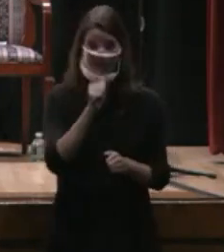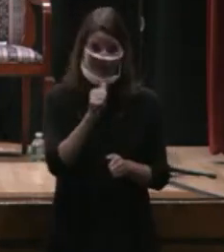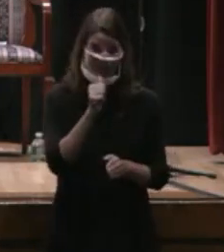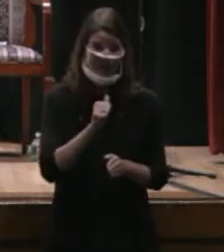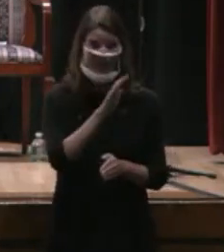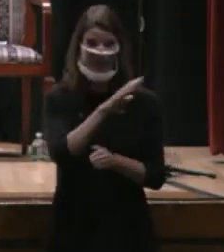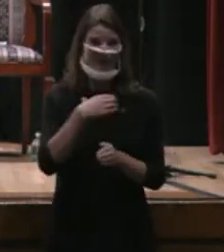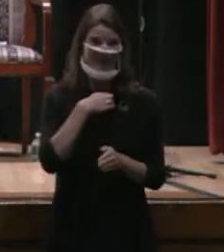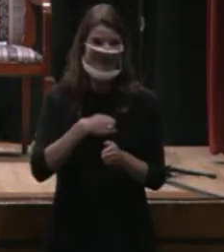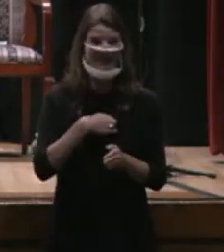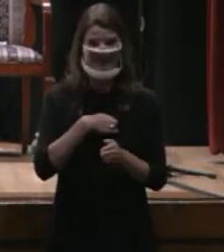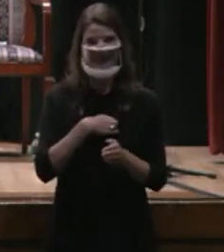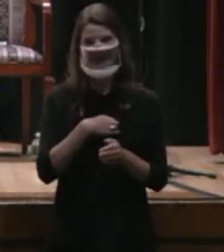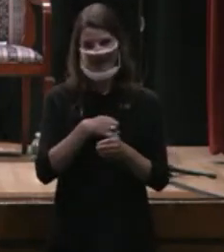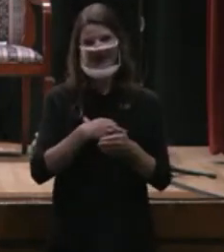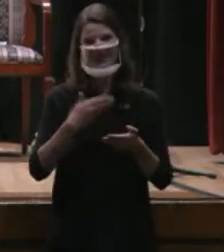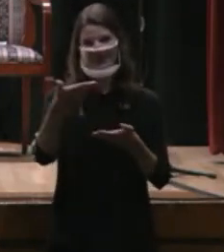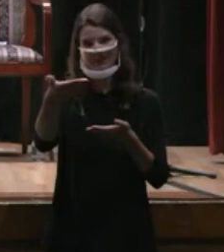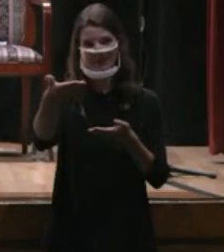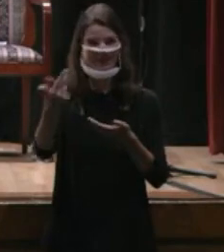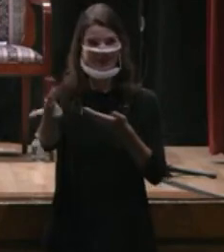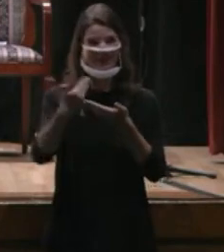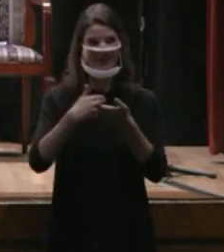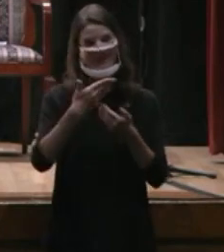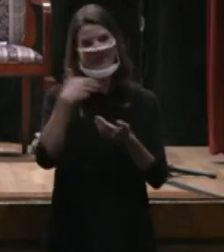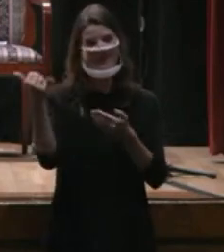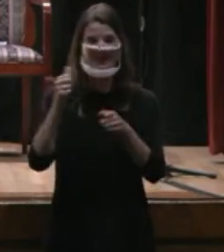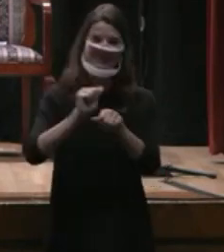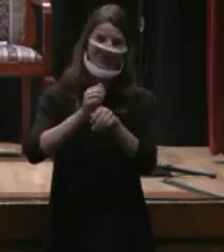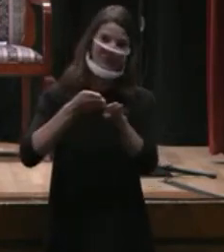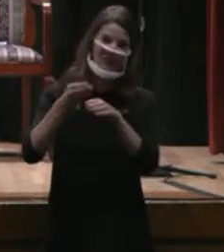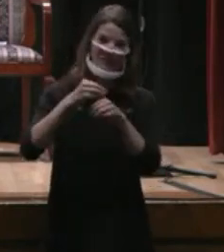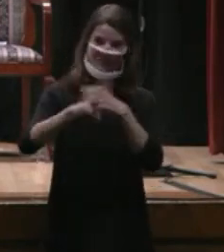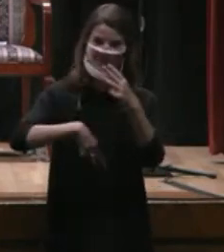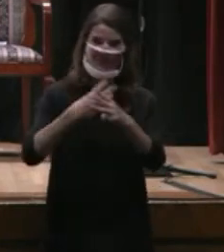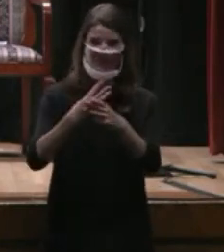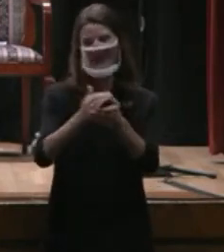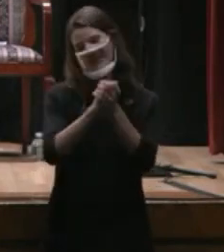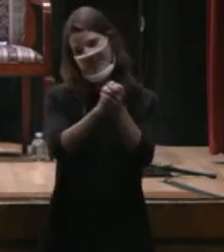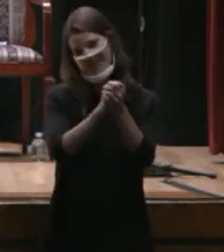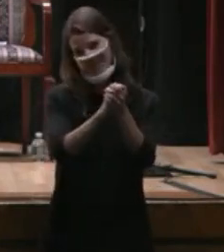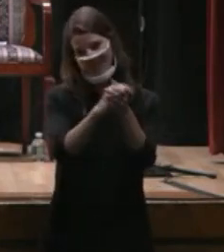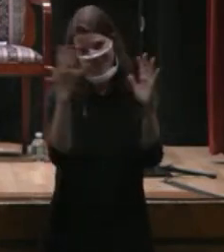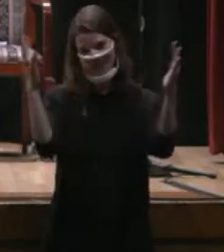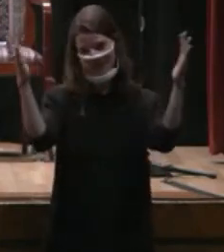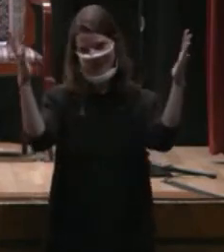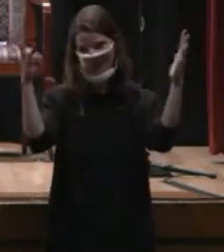desire to enter the best profession in the world. Congratulations.